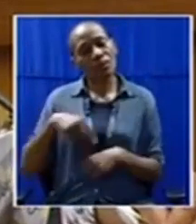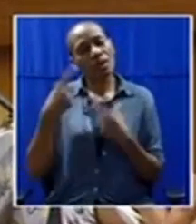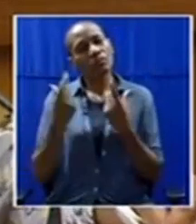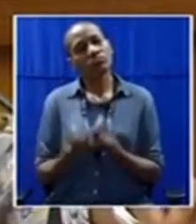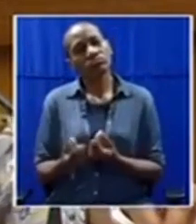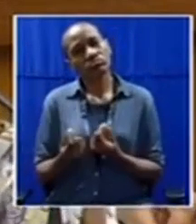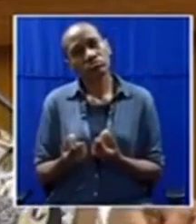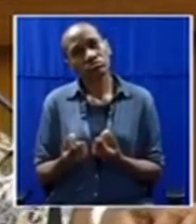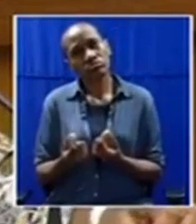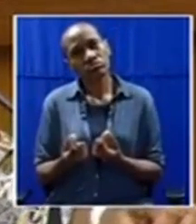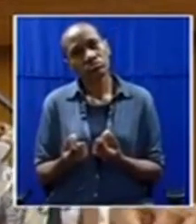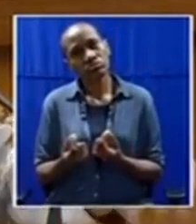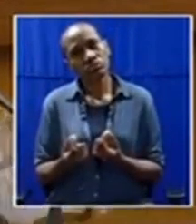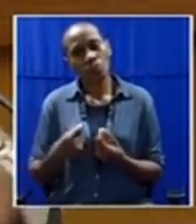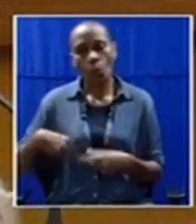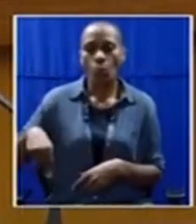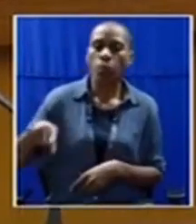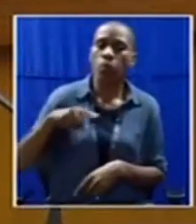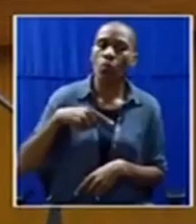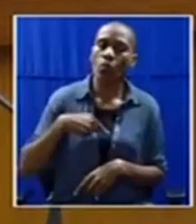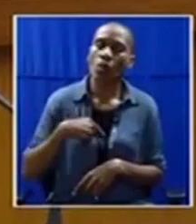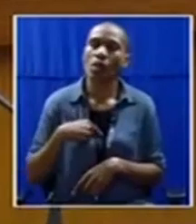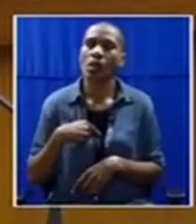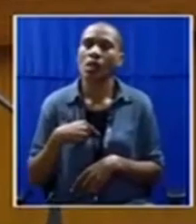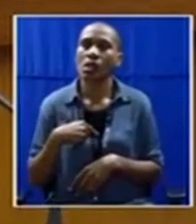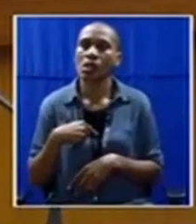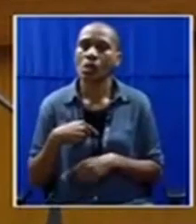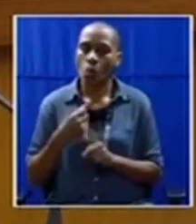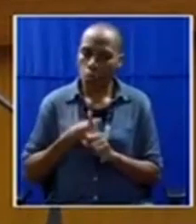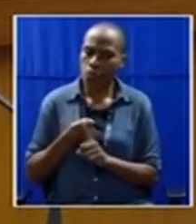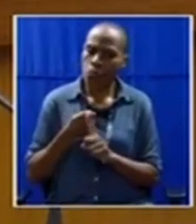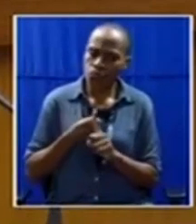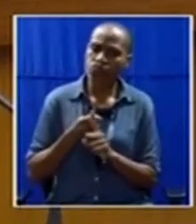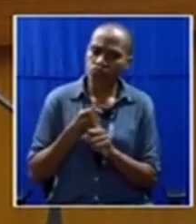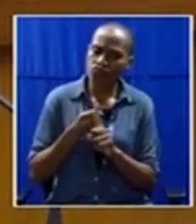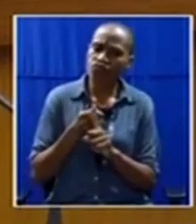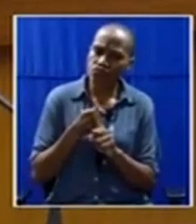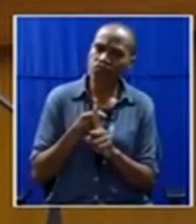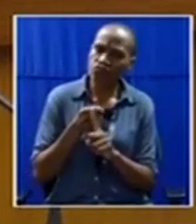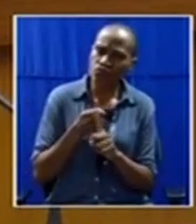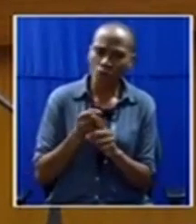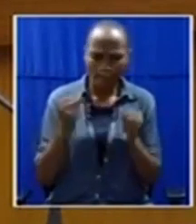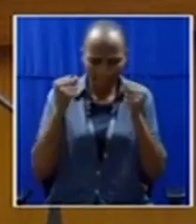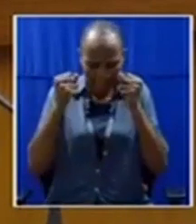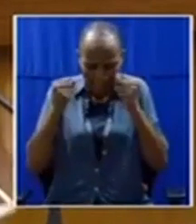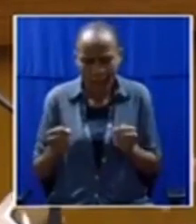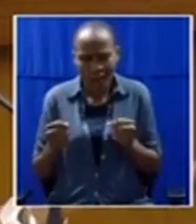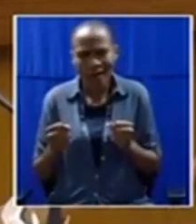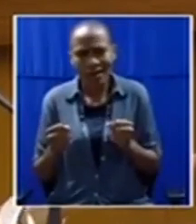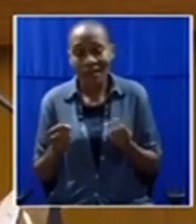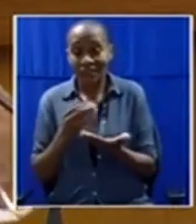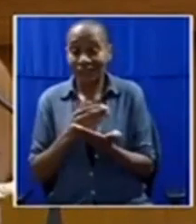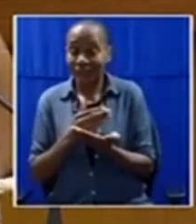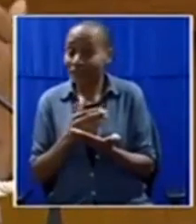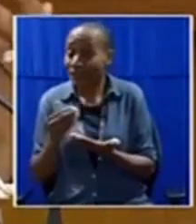become more and more activist and assertive, and some of